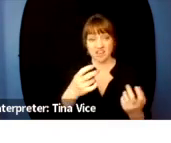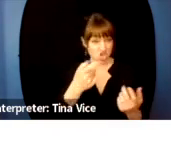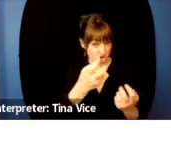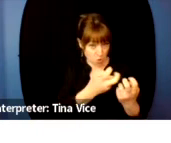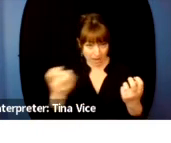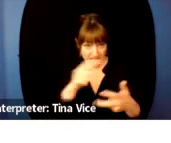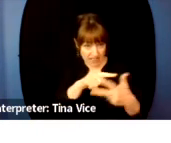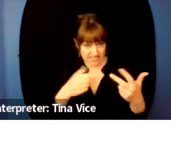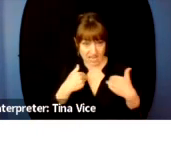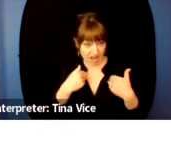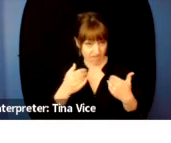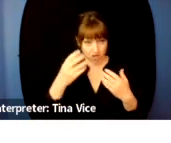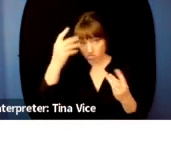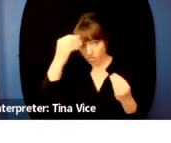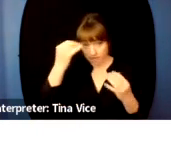that?